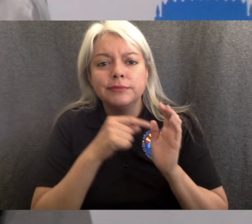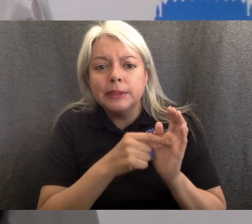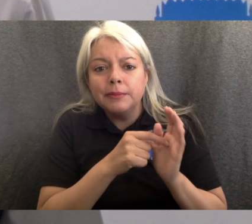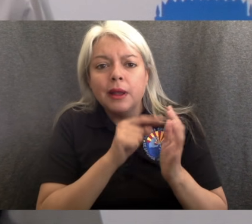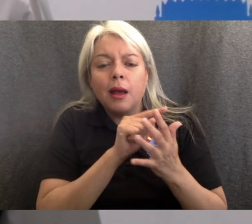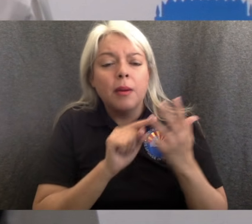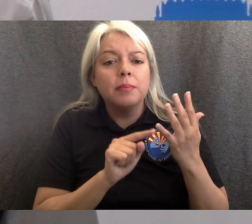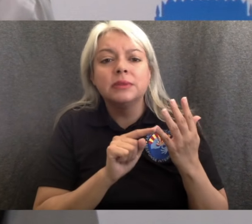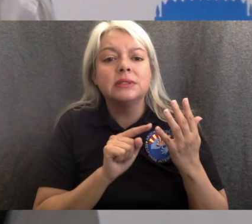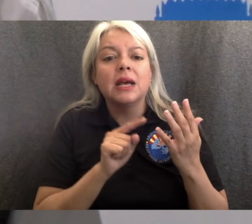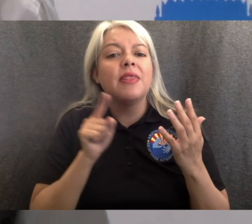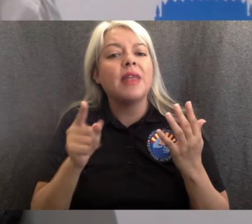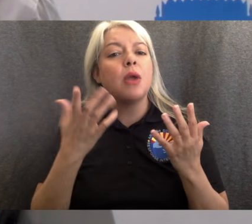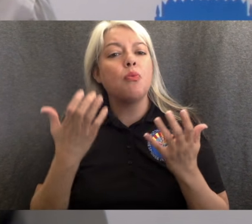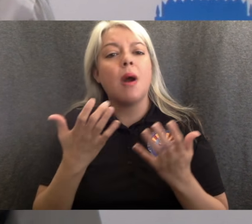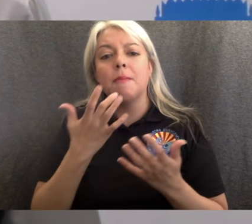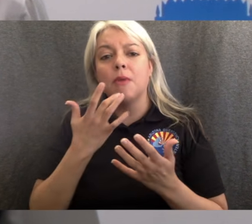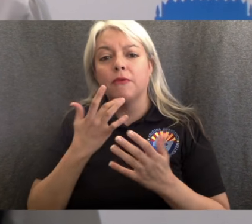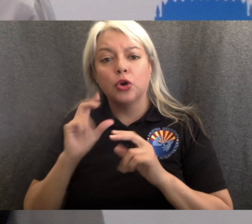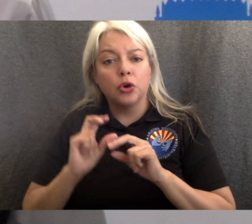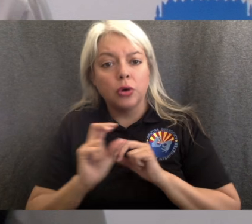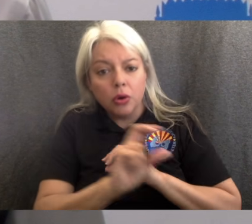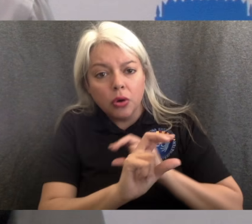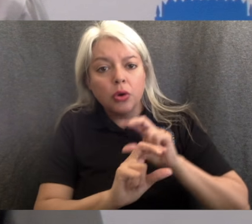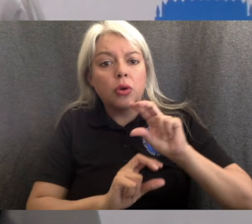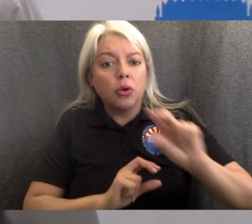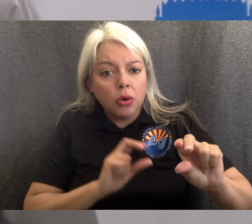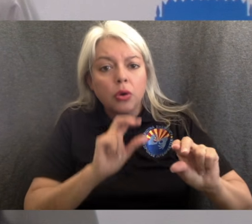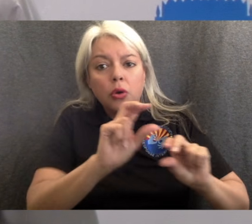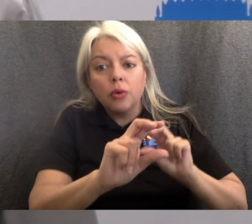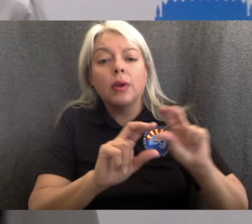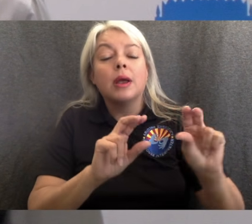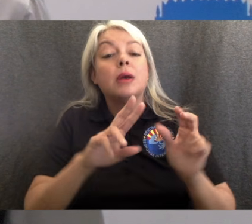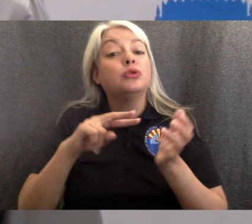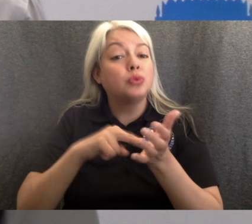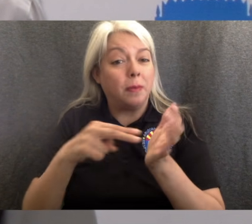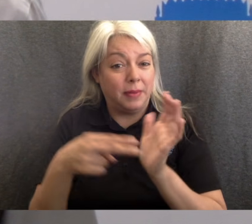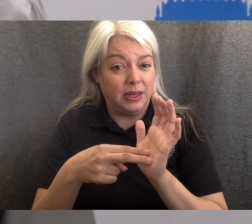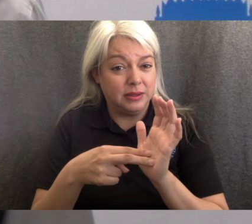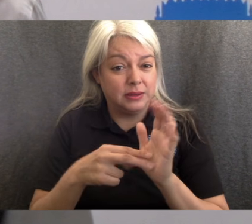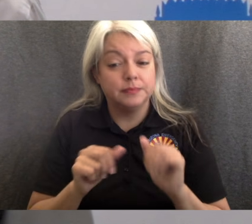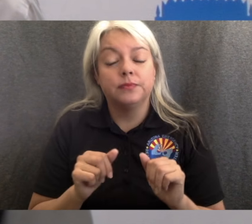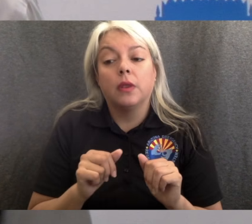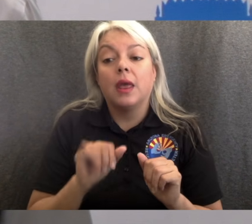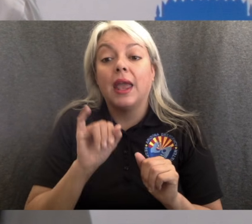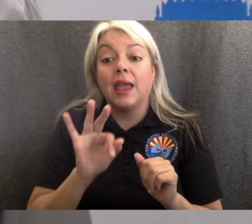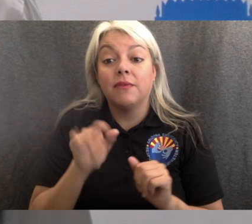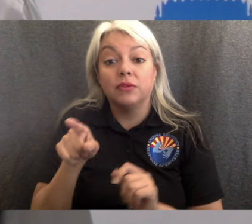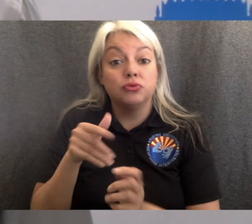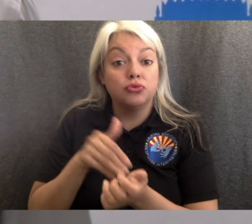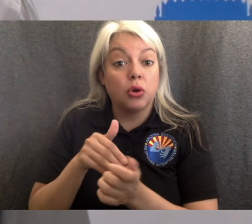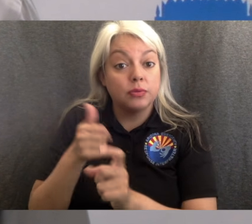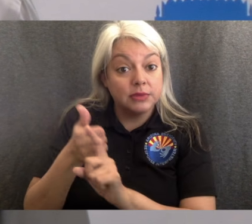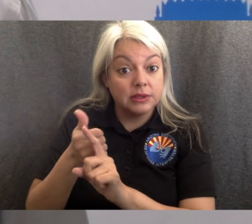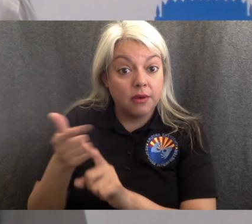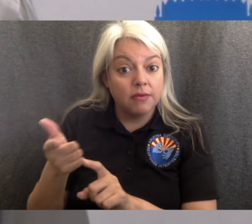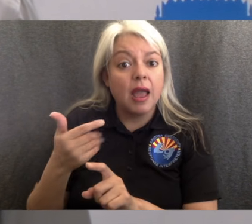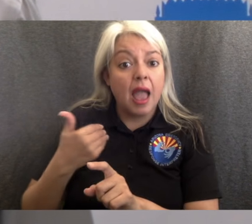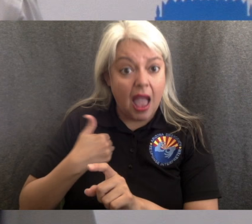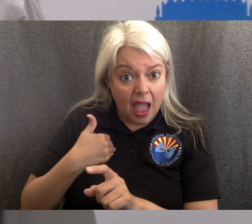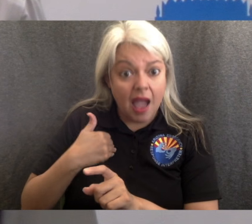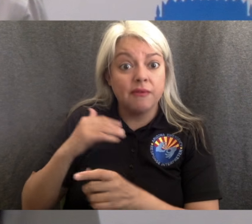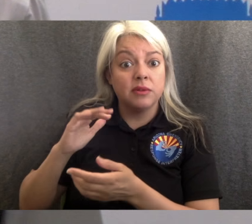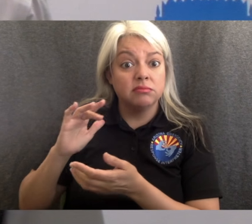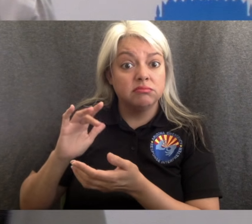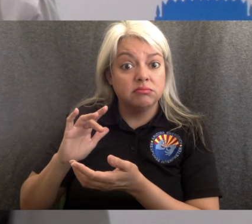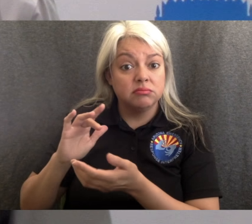appropriately. So the deal is, if a healthcare provider has it available, has the PPE they need to take a sample and